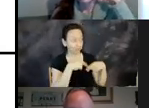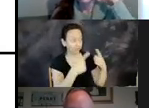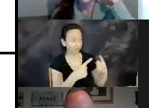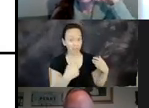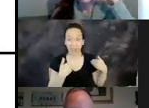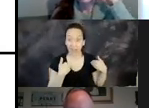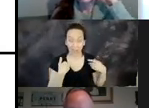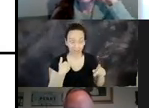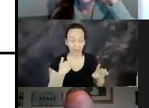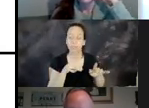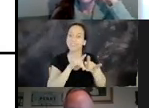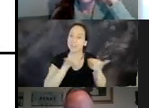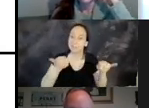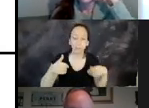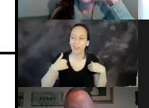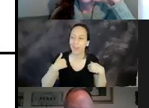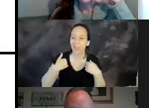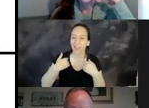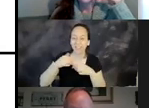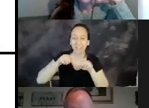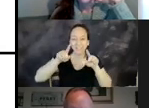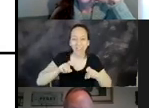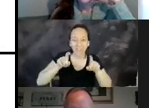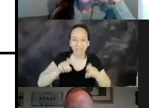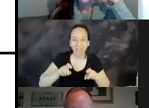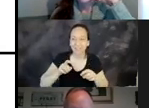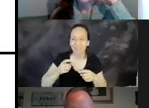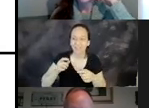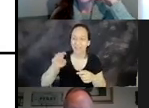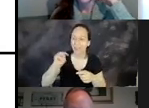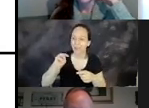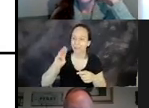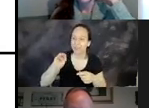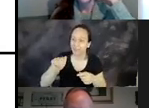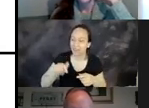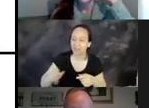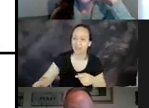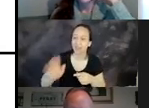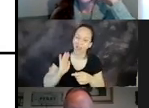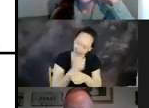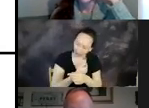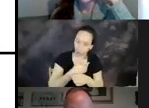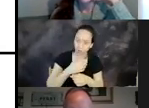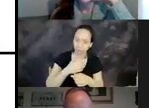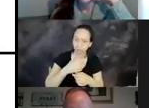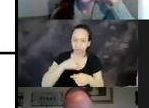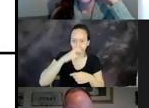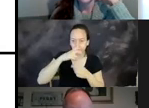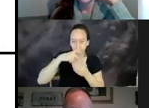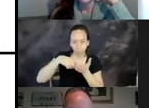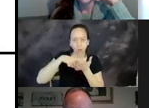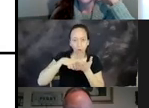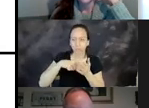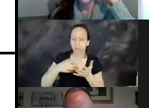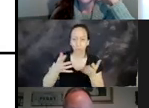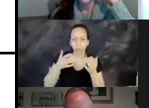to do user testing specific to the requirements of the MBTA and really make these things as good